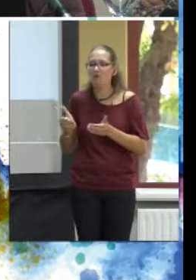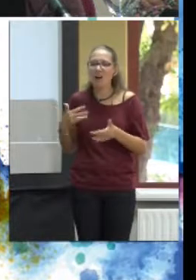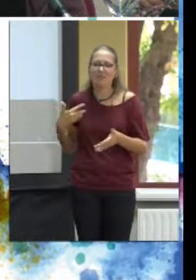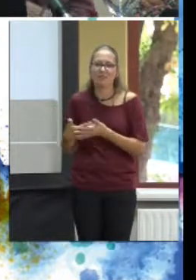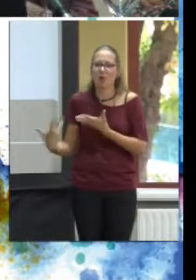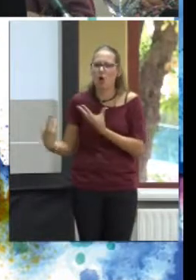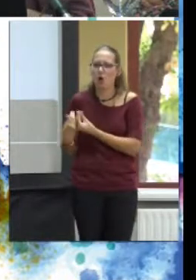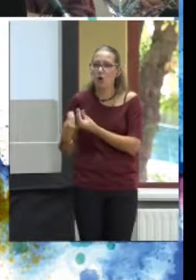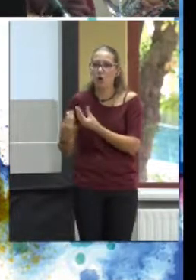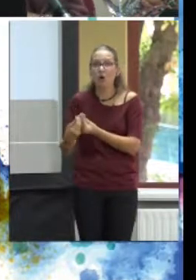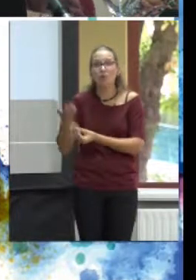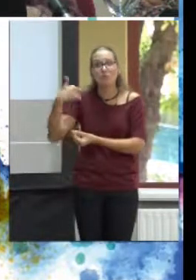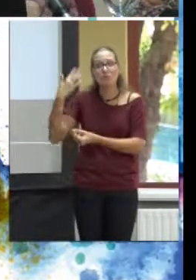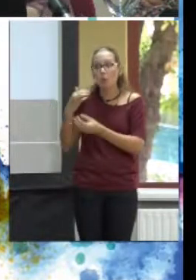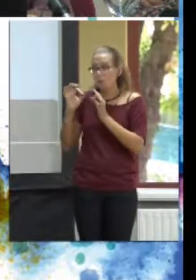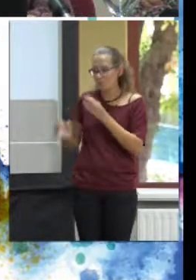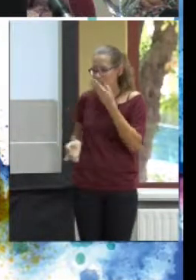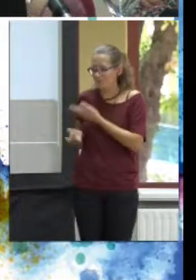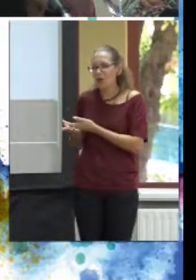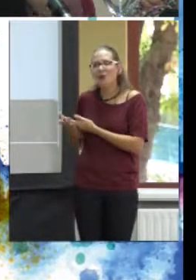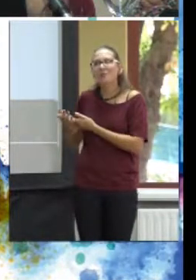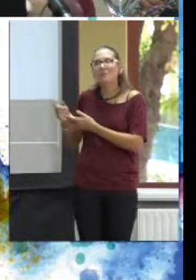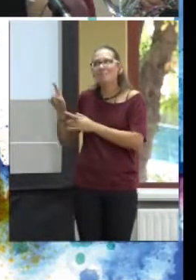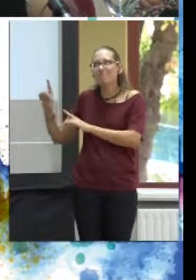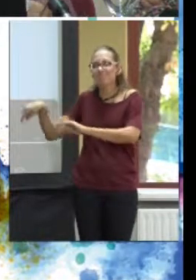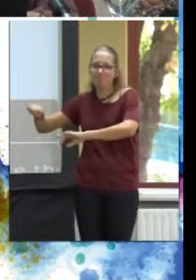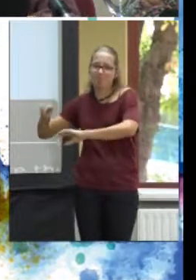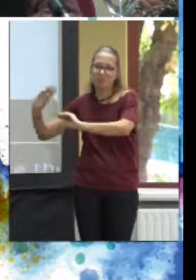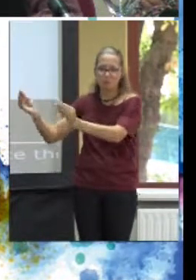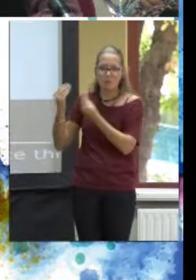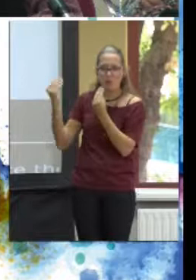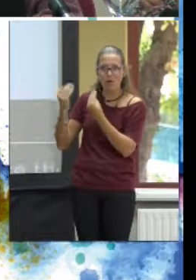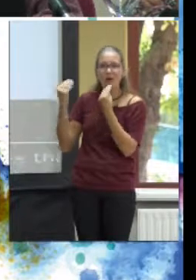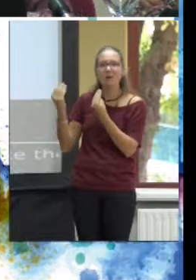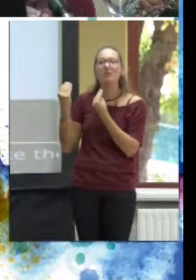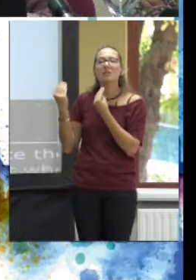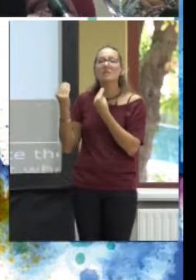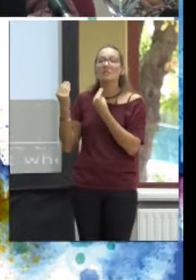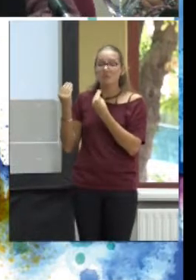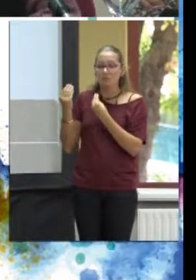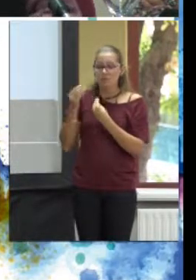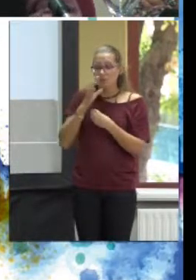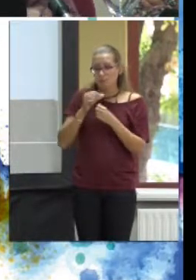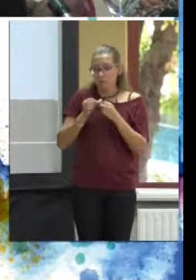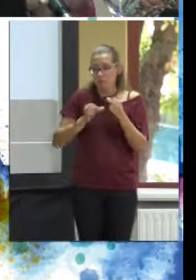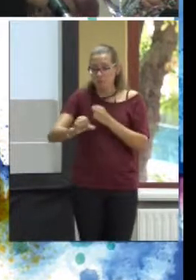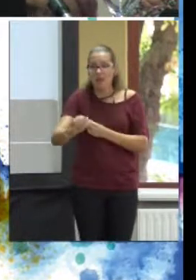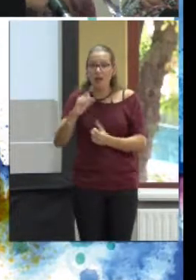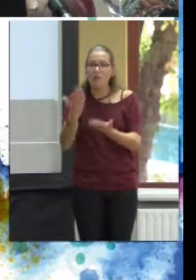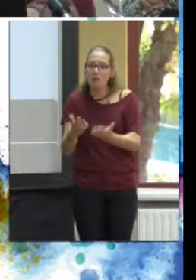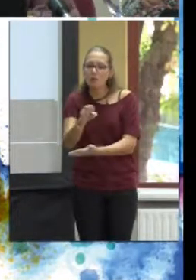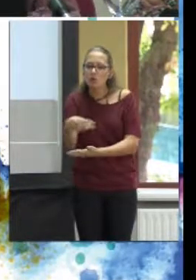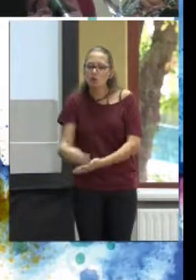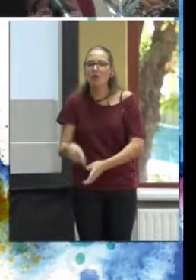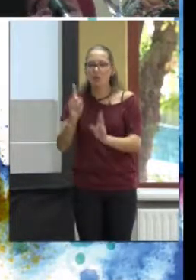did the first assessment when we started the project, and we are going to continue in the assessment